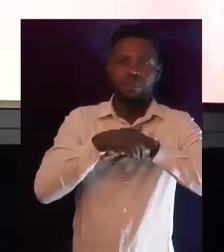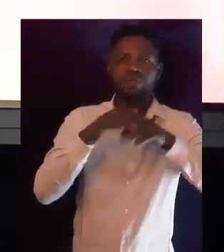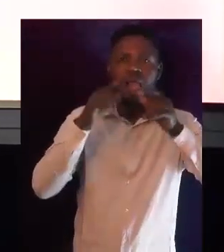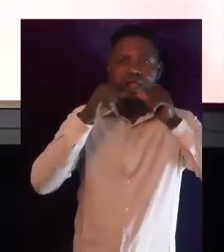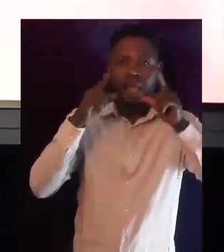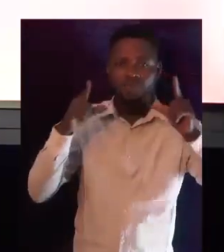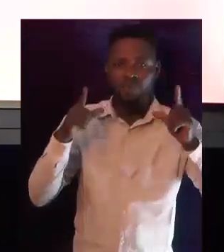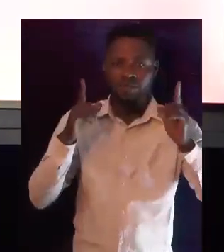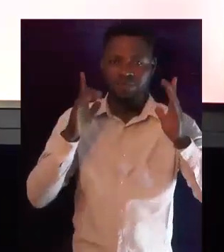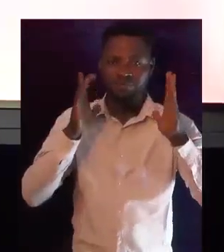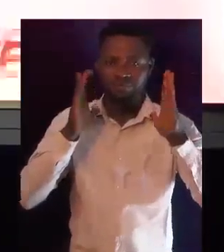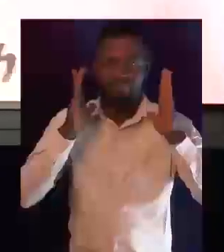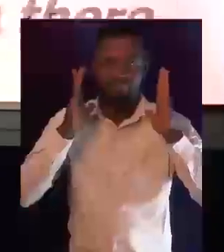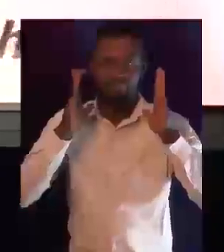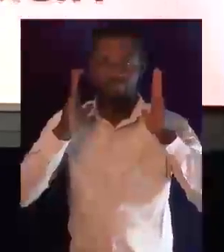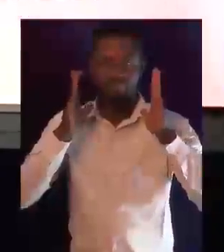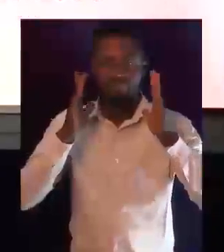English language.